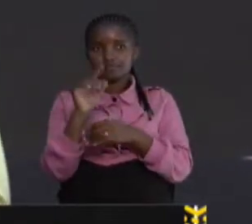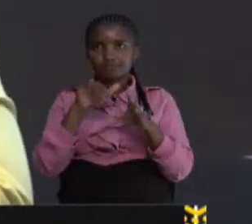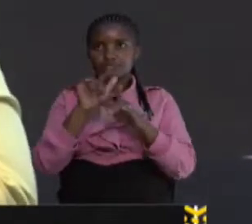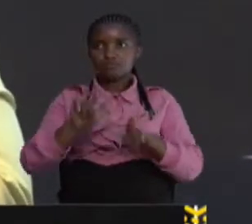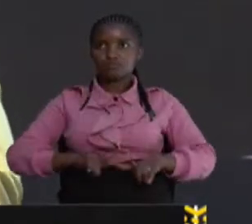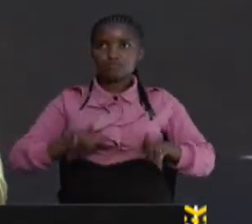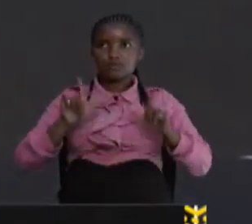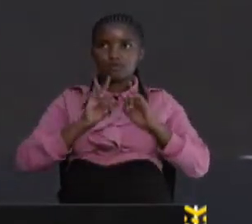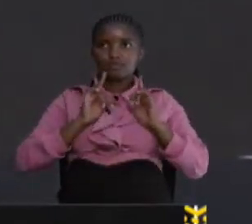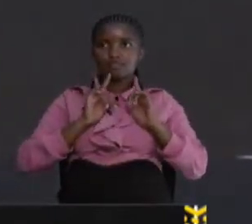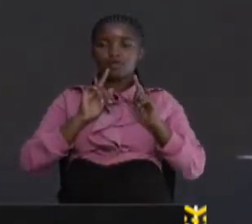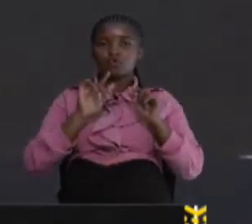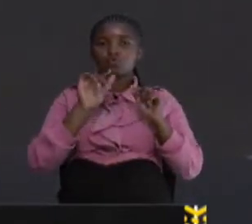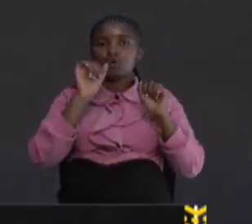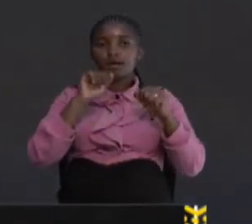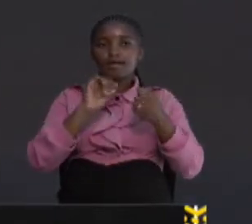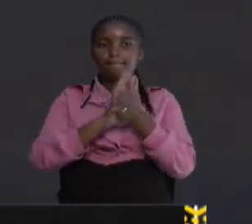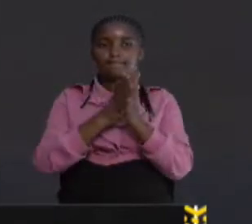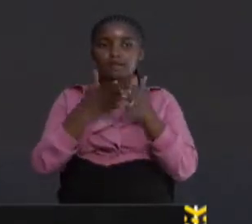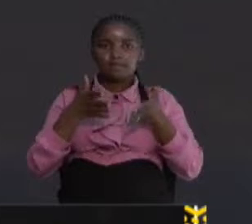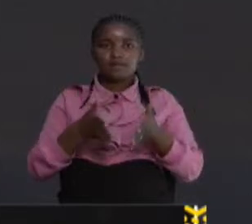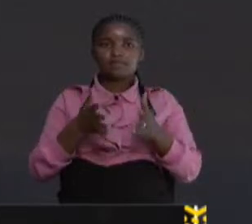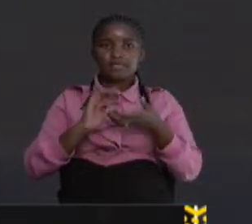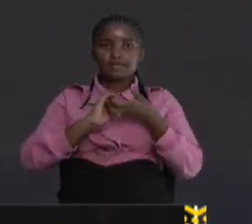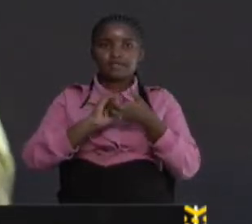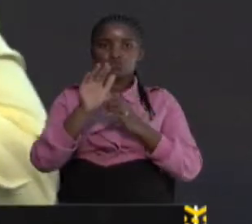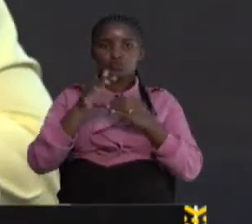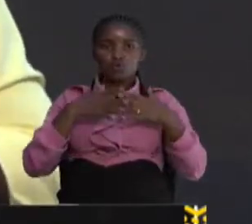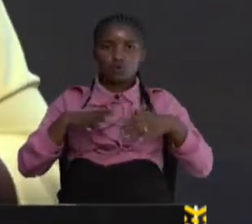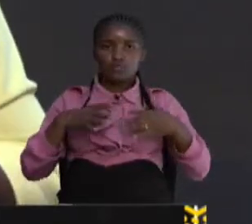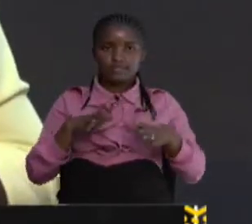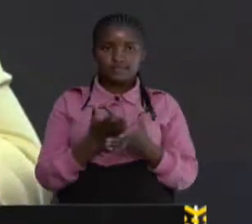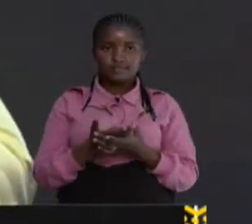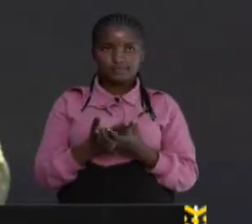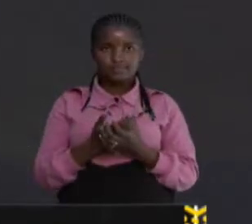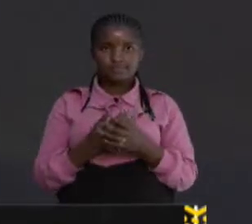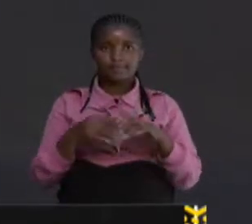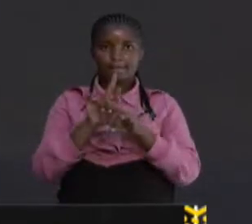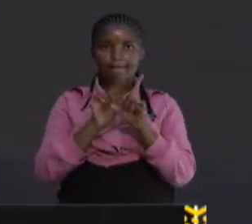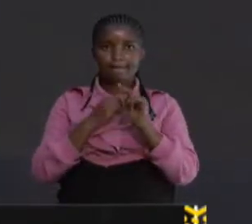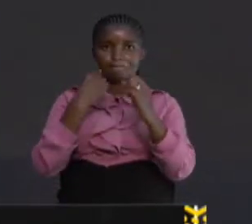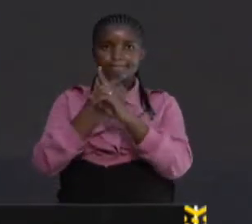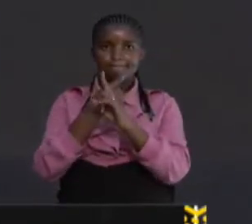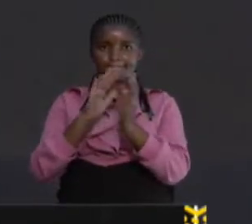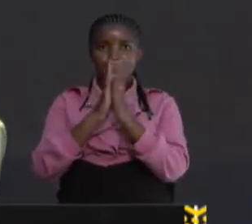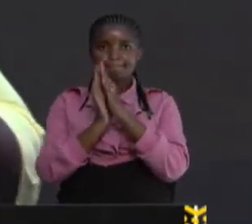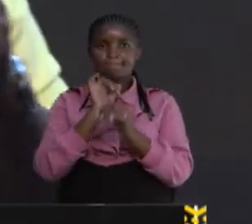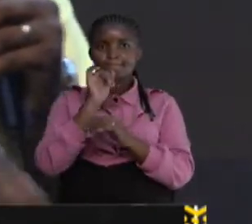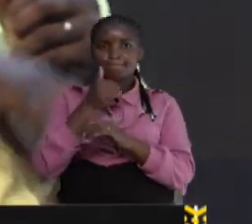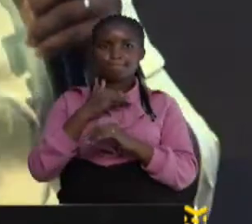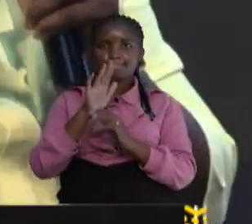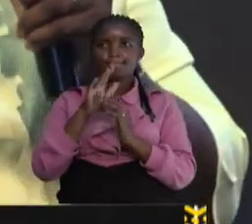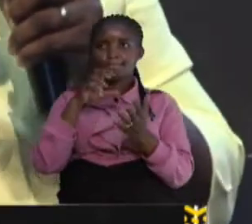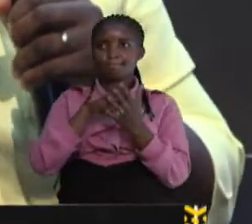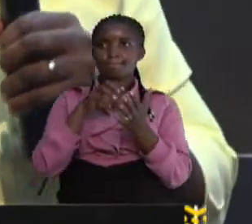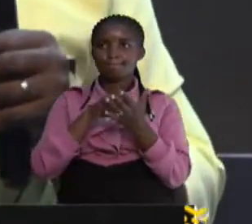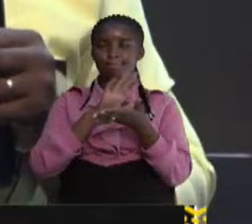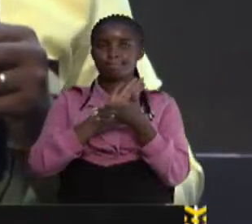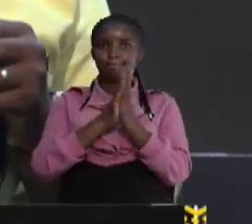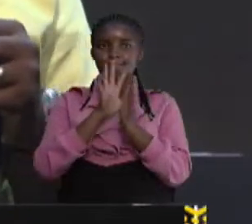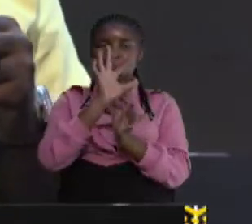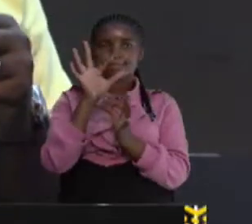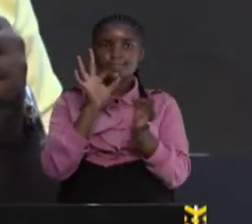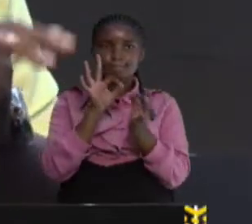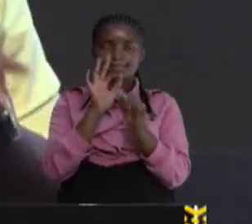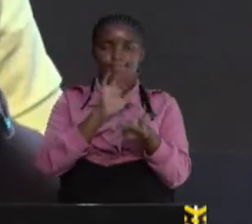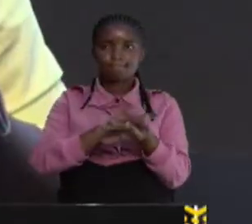your life, you can go live and, engage your audience. Then there's the stories. You possibly do not want your content to be, a specific content